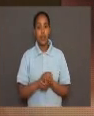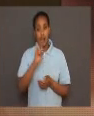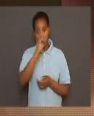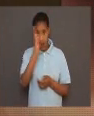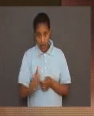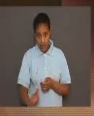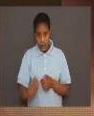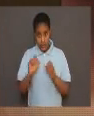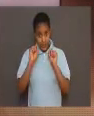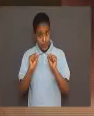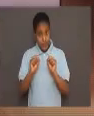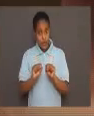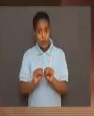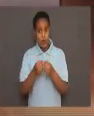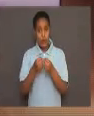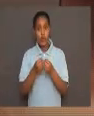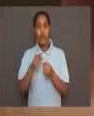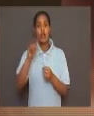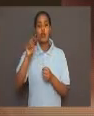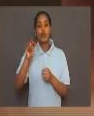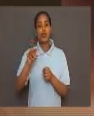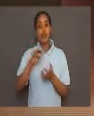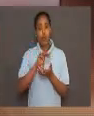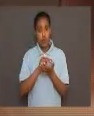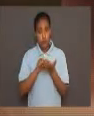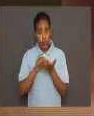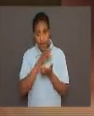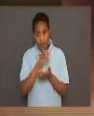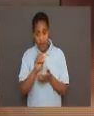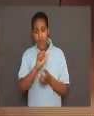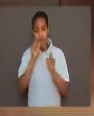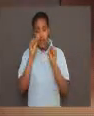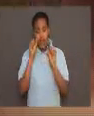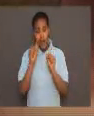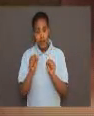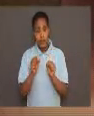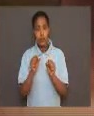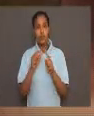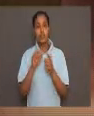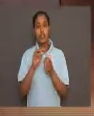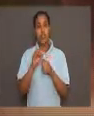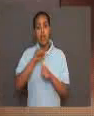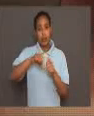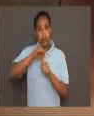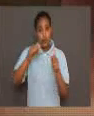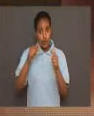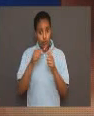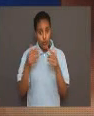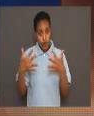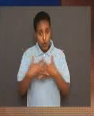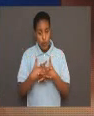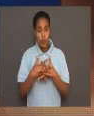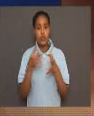Lightning can break nitrogen molecules and enable their atoms to combine with